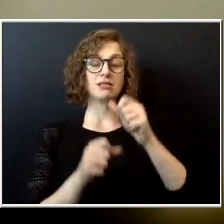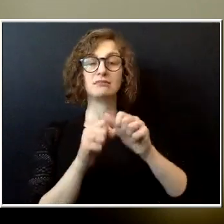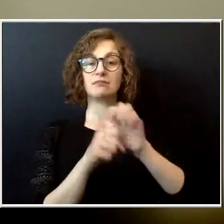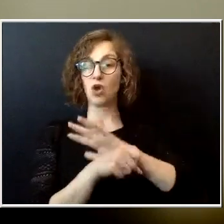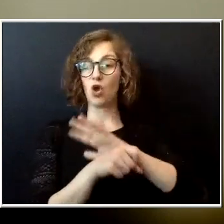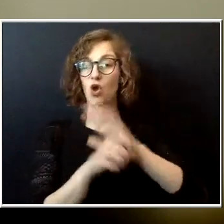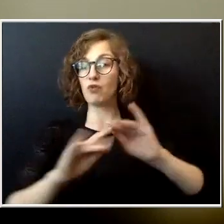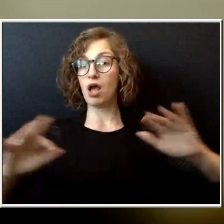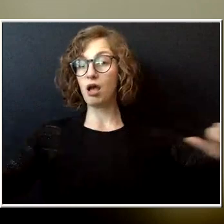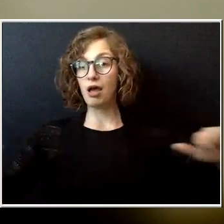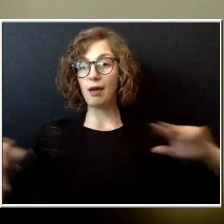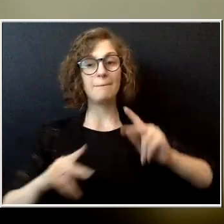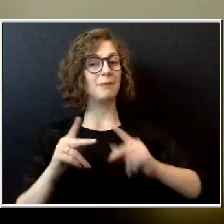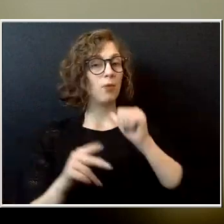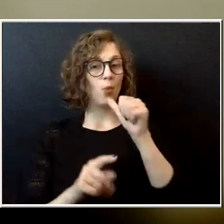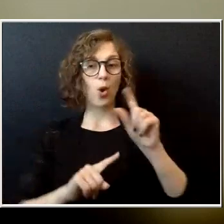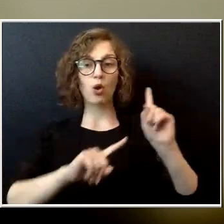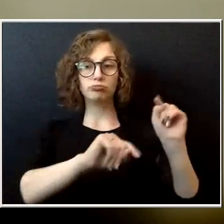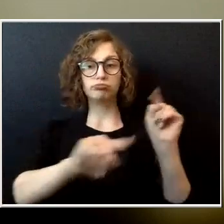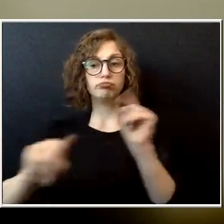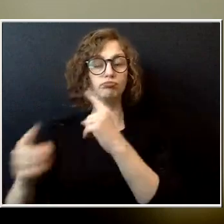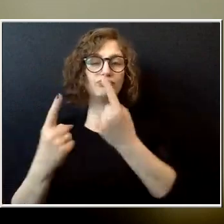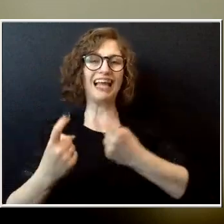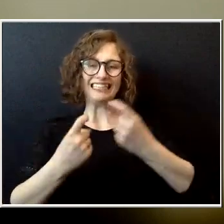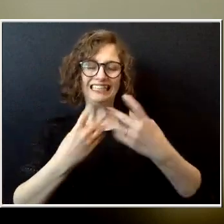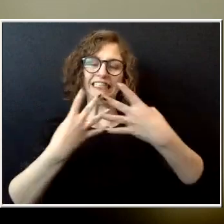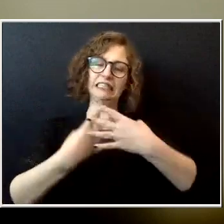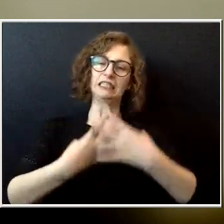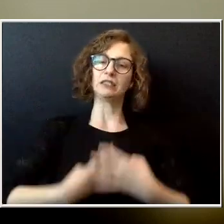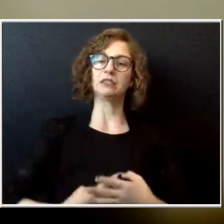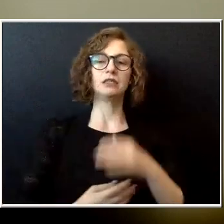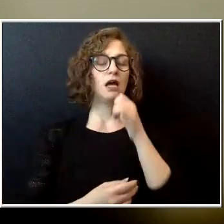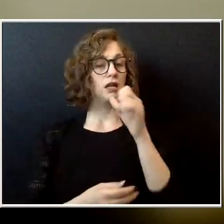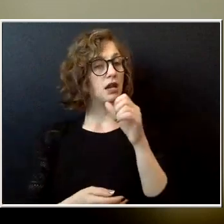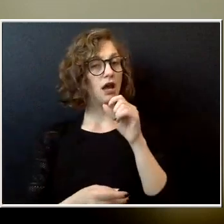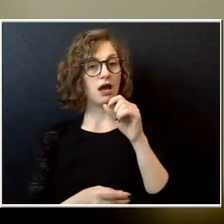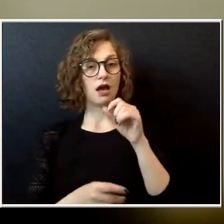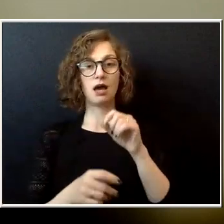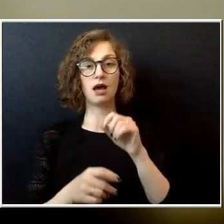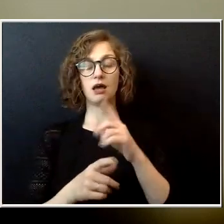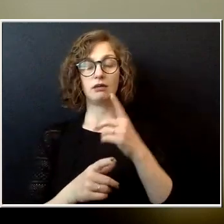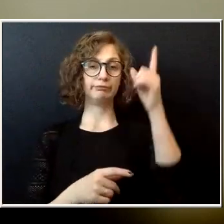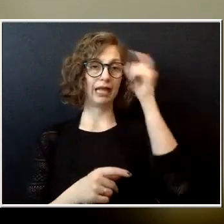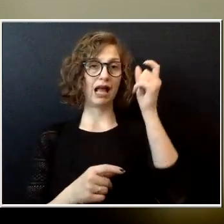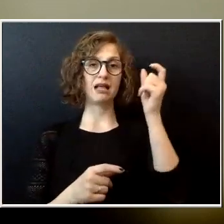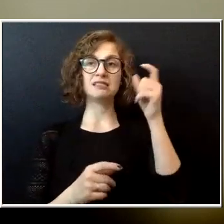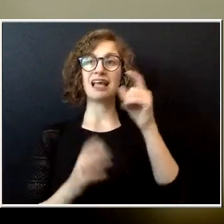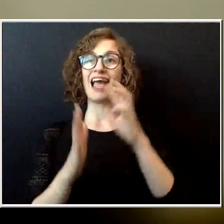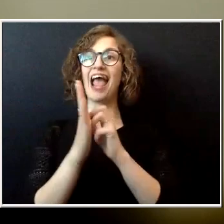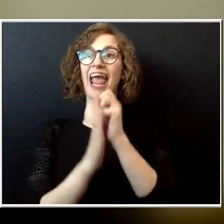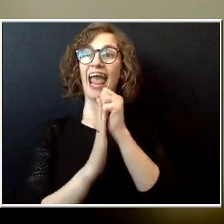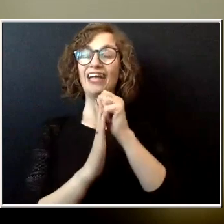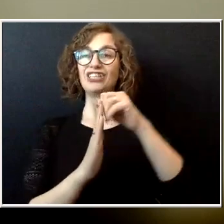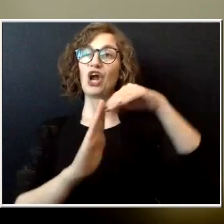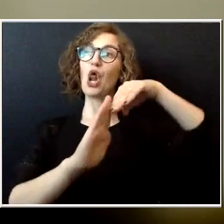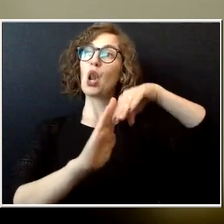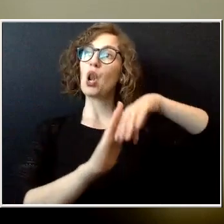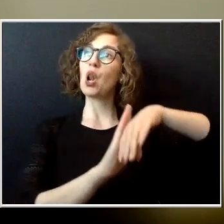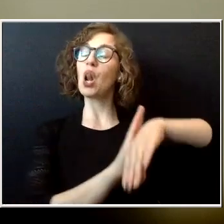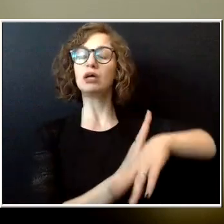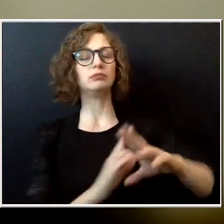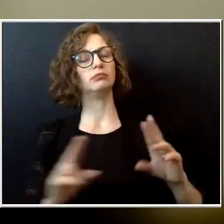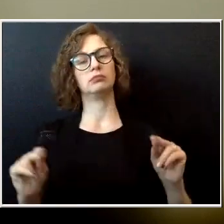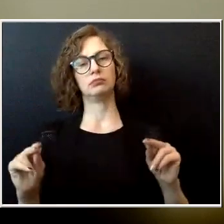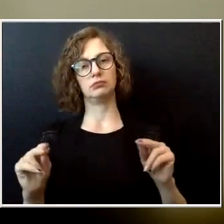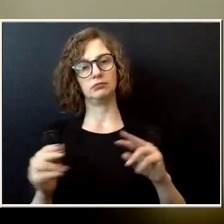it wasn't because overall cancer diagnoses were dropping and people weren't getting disease. It was because really the